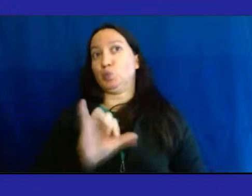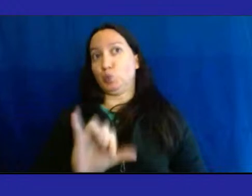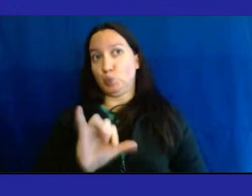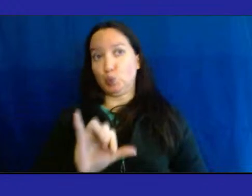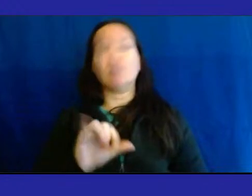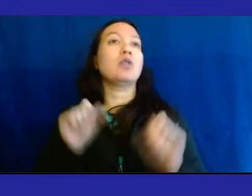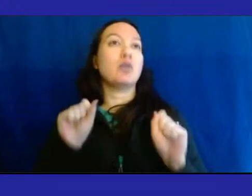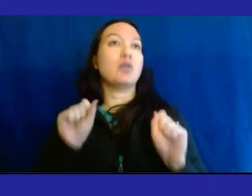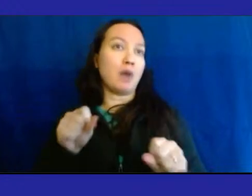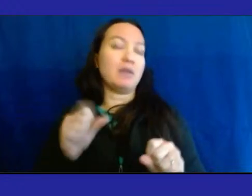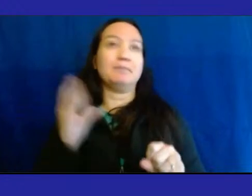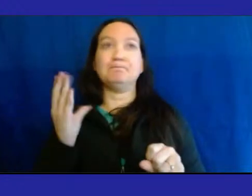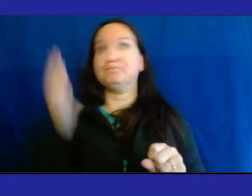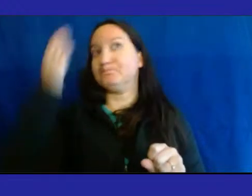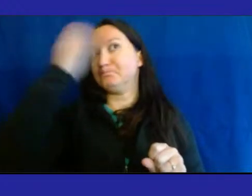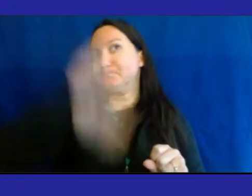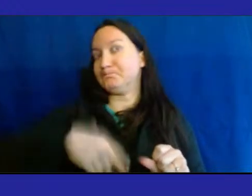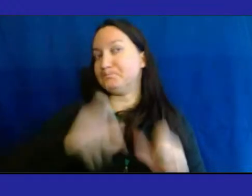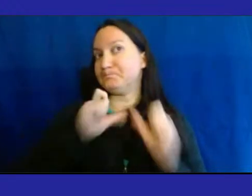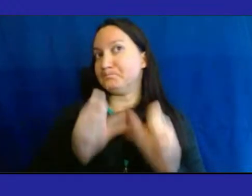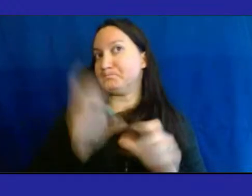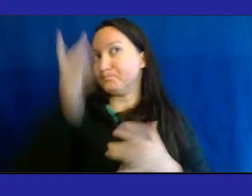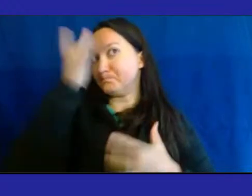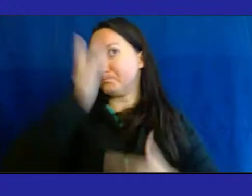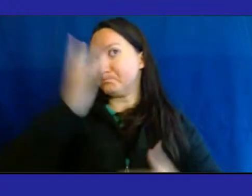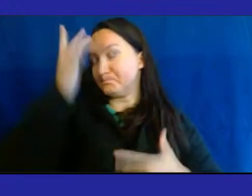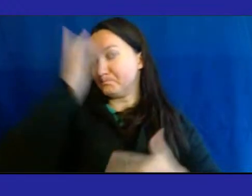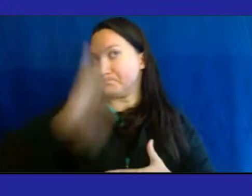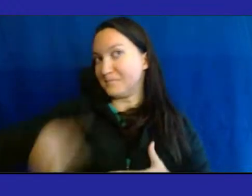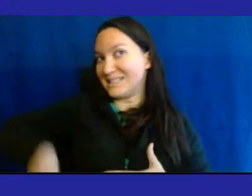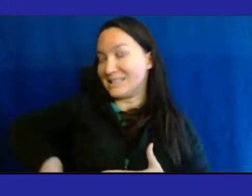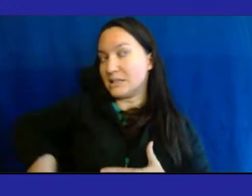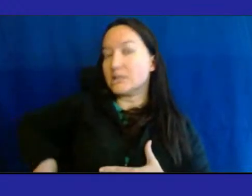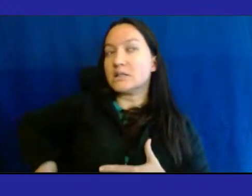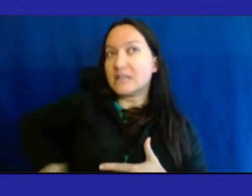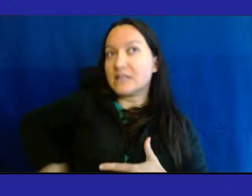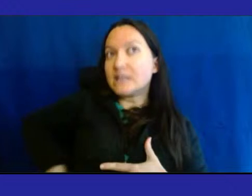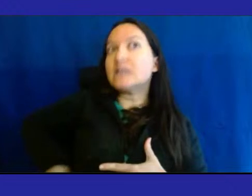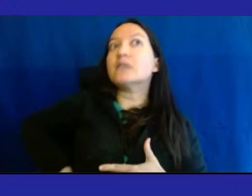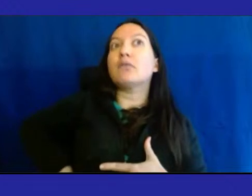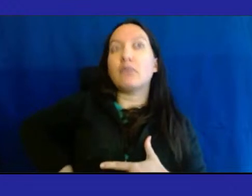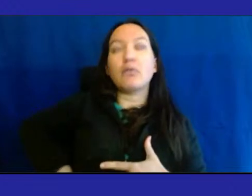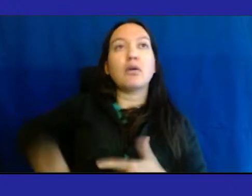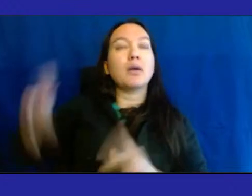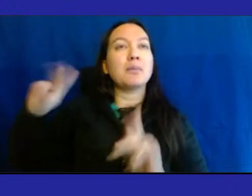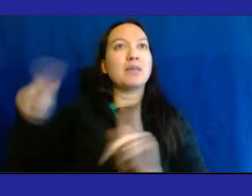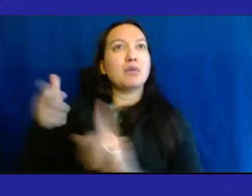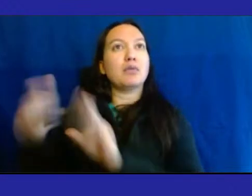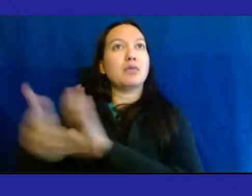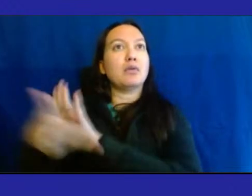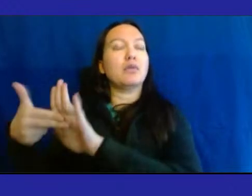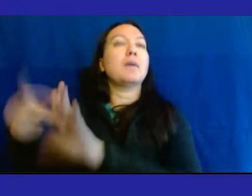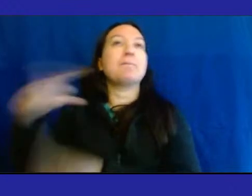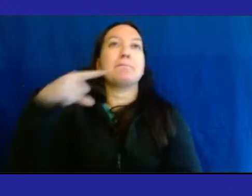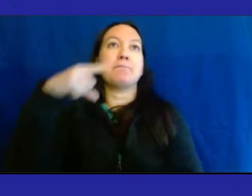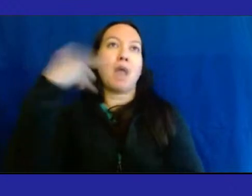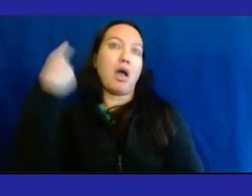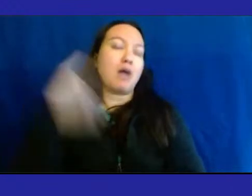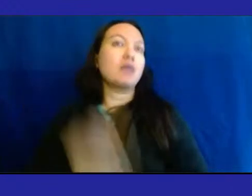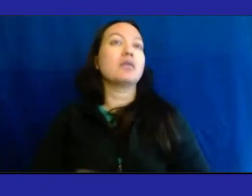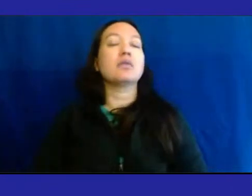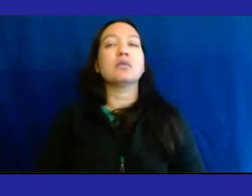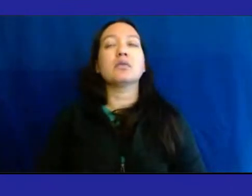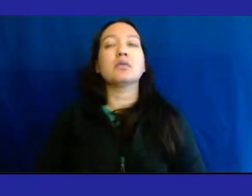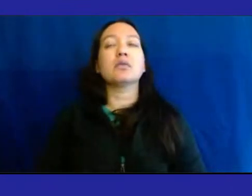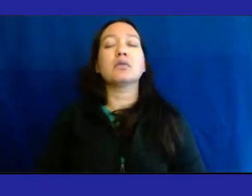previously underdiagnosed chronic kidney disease in patients who identify as Black. Additionally, we saw an increase